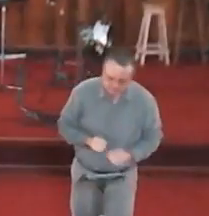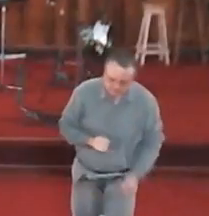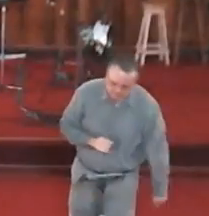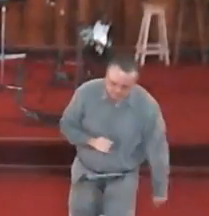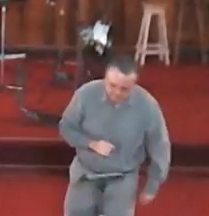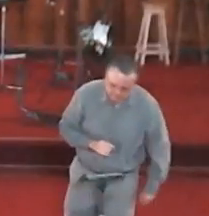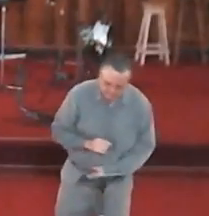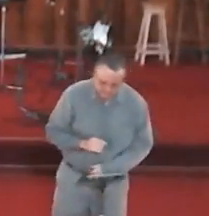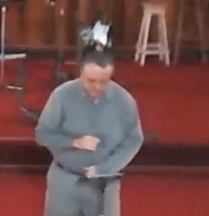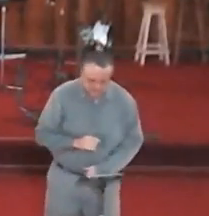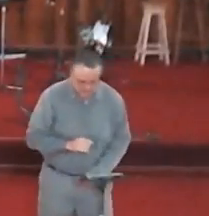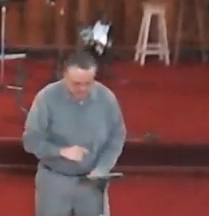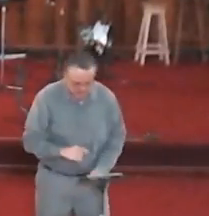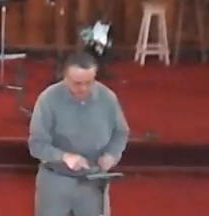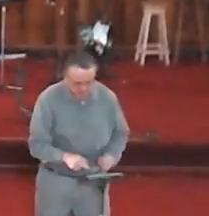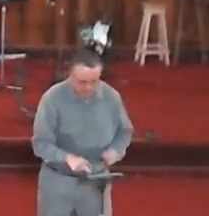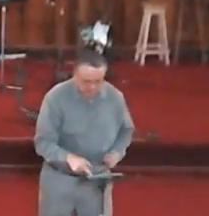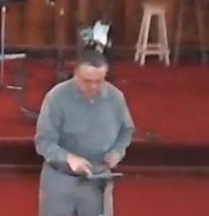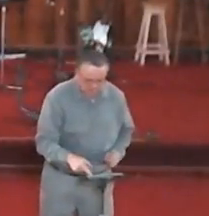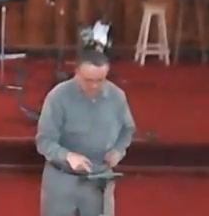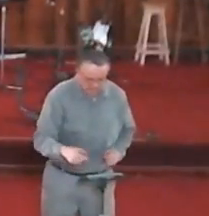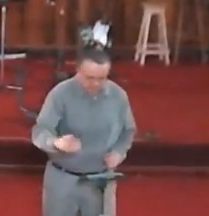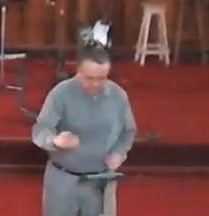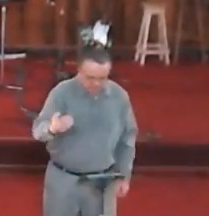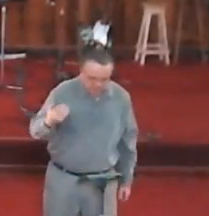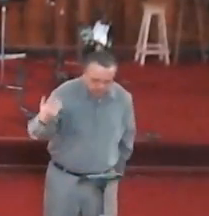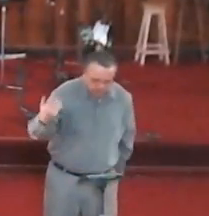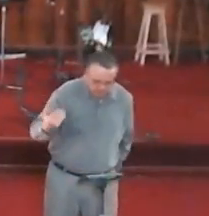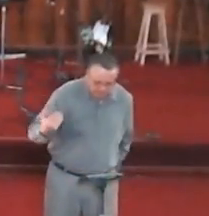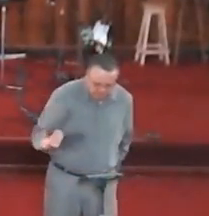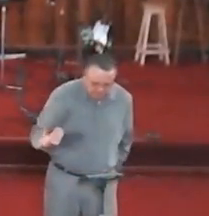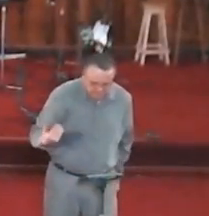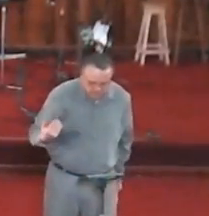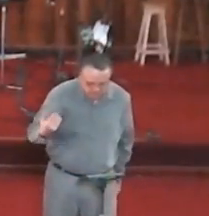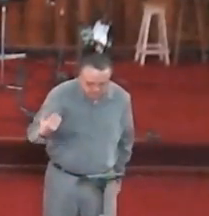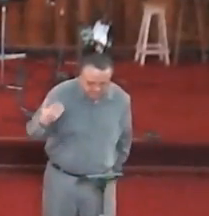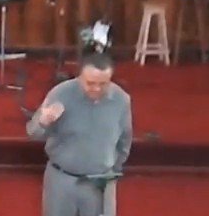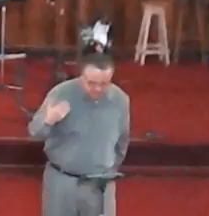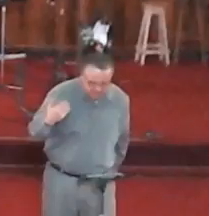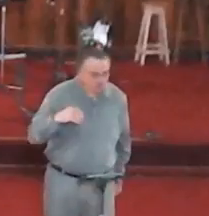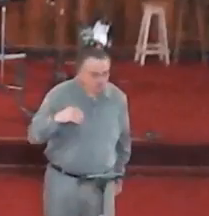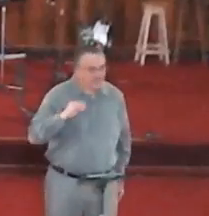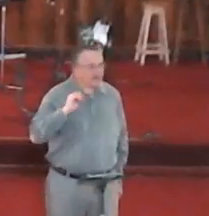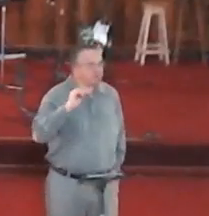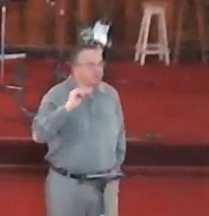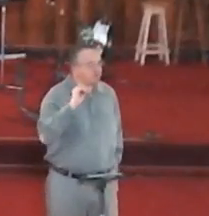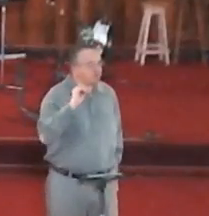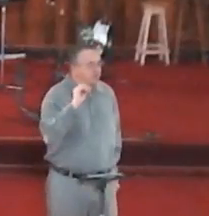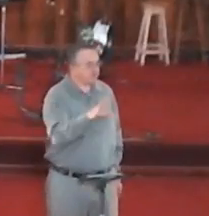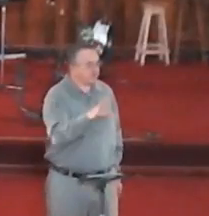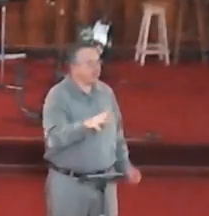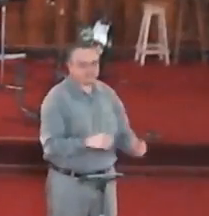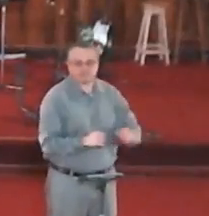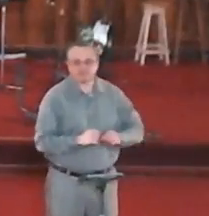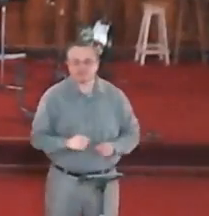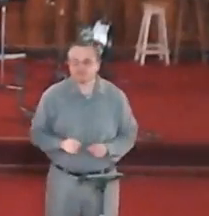3 days he began to take food again, and someone spoke to him. Versículo 19 al 22, él empezó a predicar.